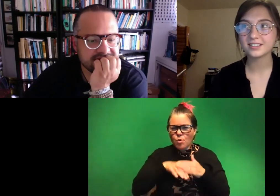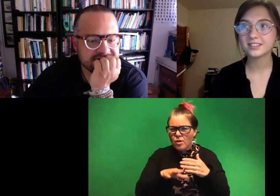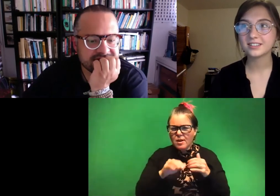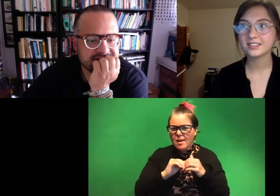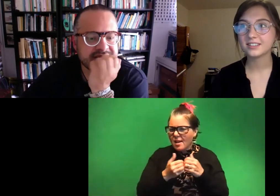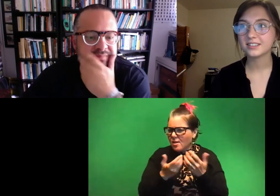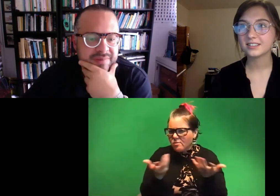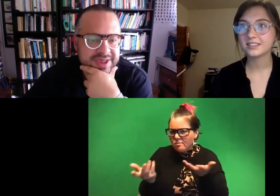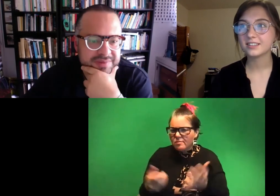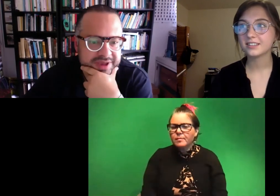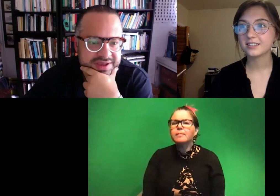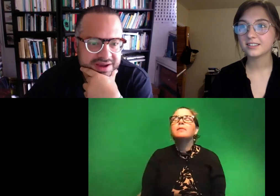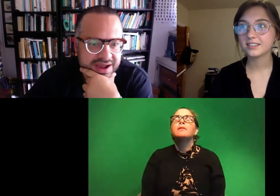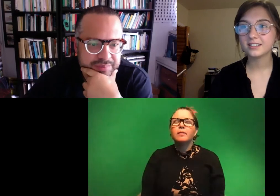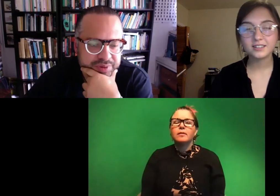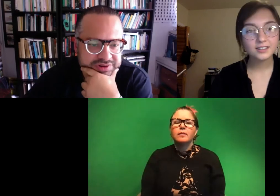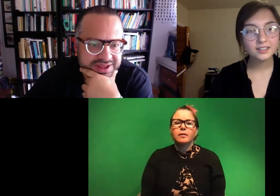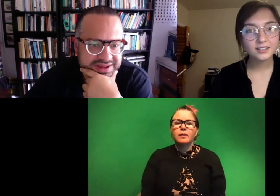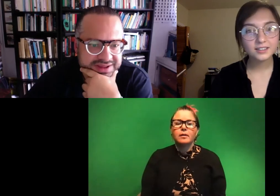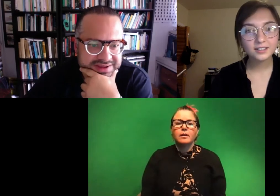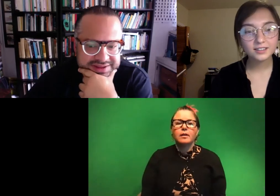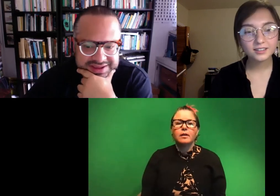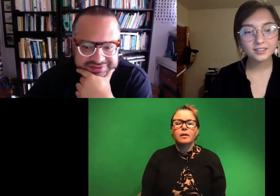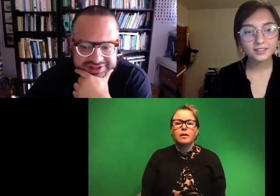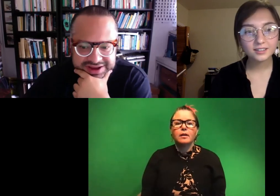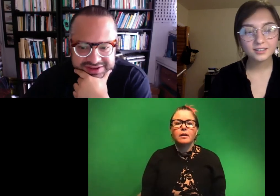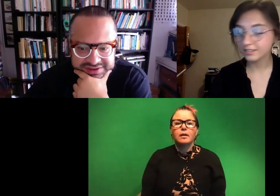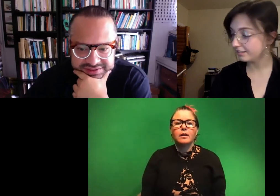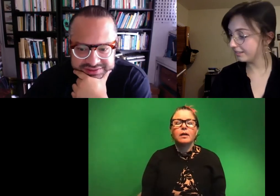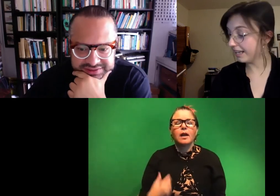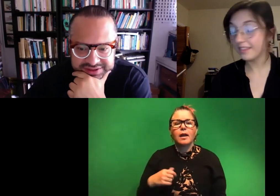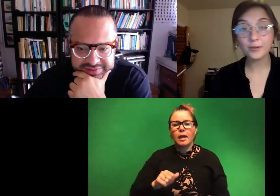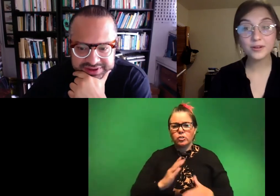works. Maybe I put like a slide.